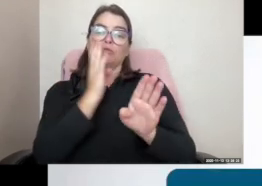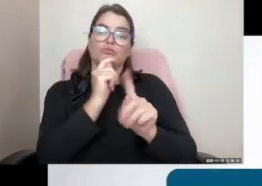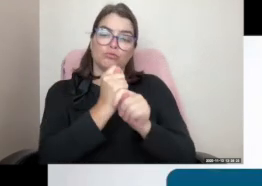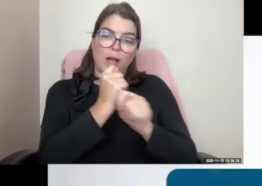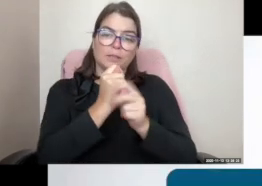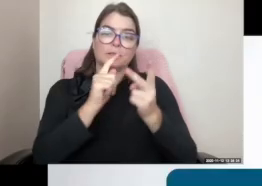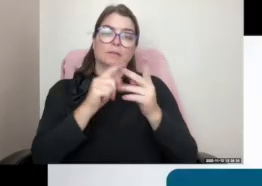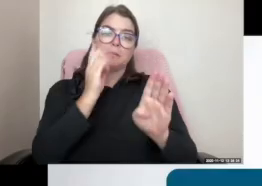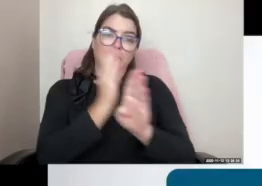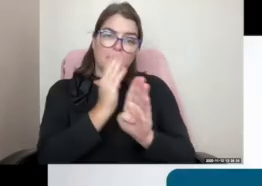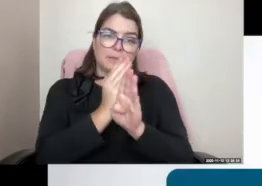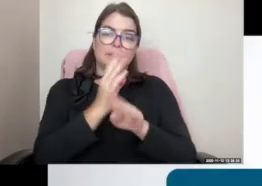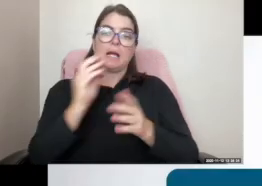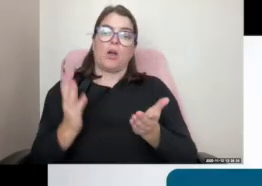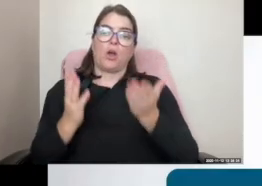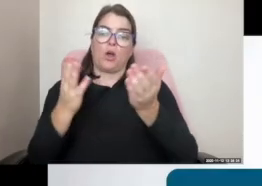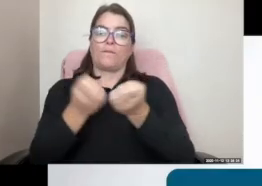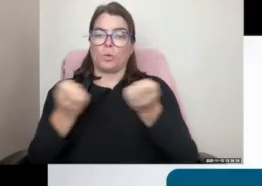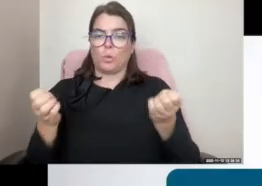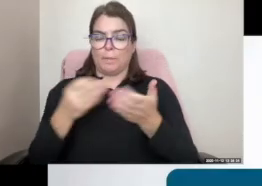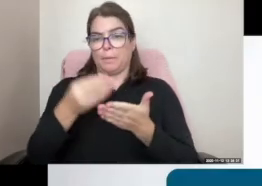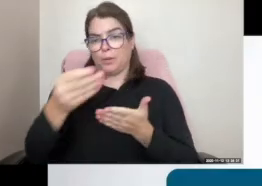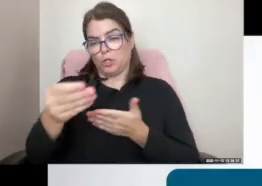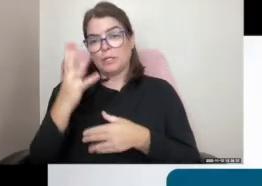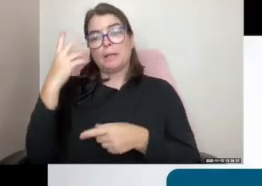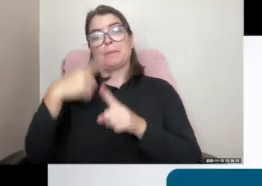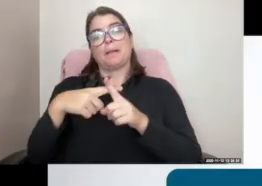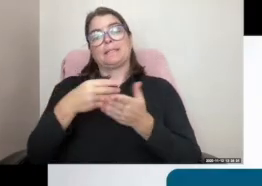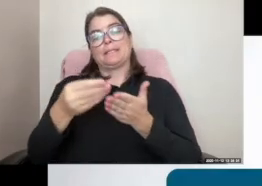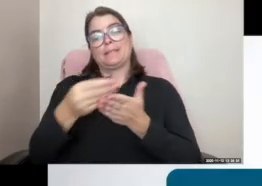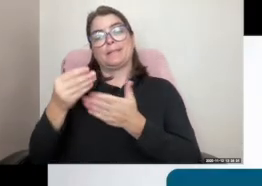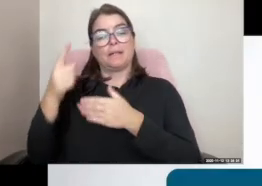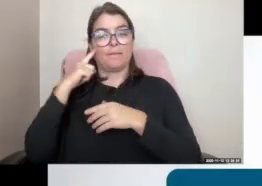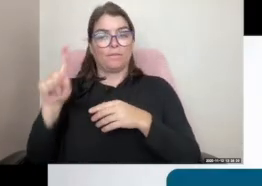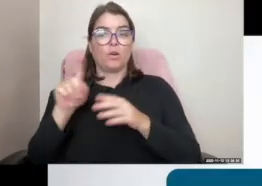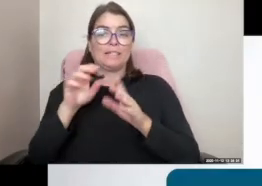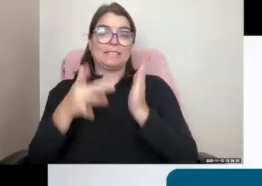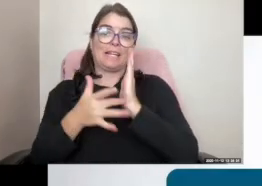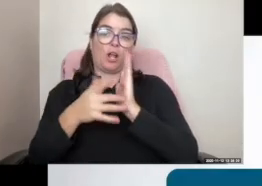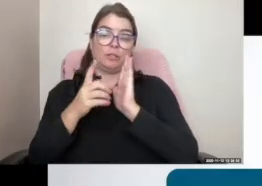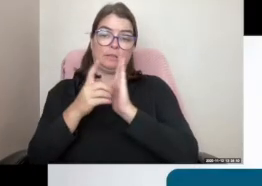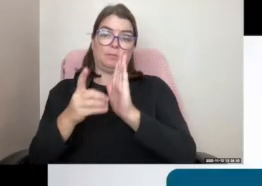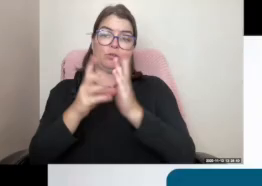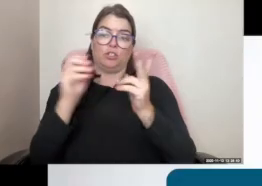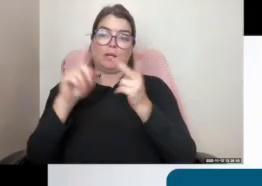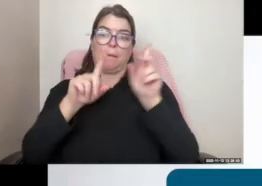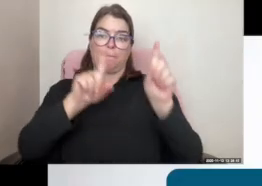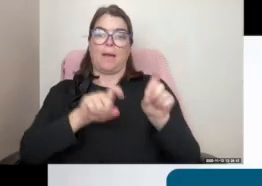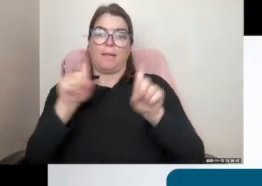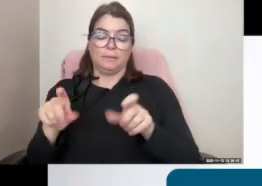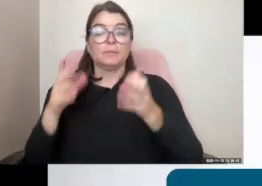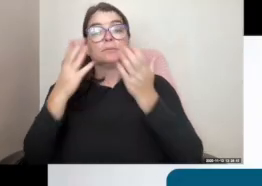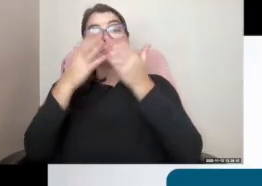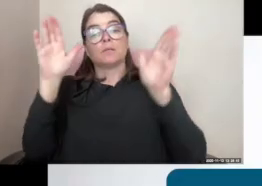I'll get into the specific programs shortly, but generally, our medium and heavy-duty incentive programs include investments for on-road trucks and